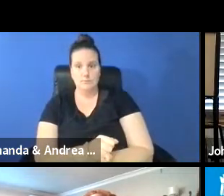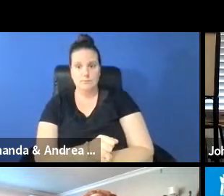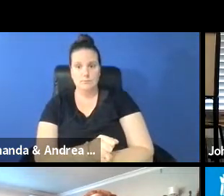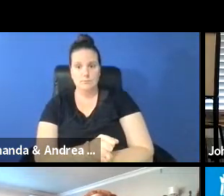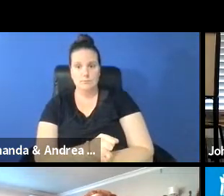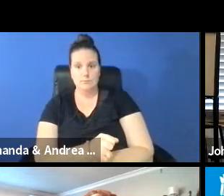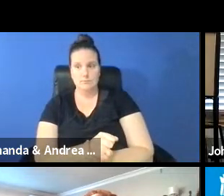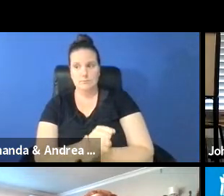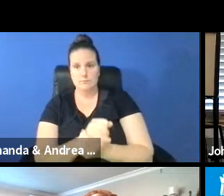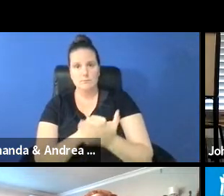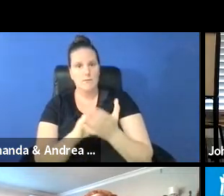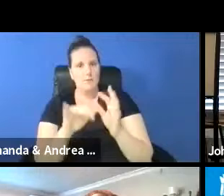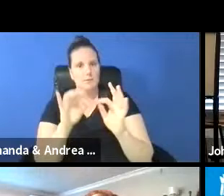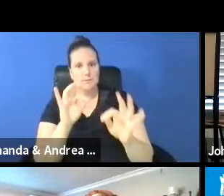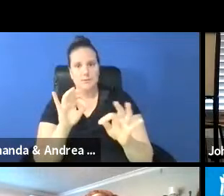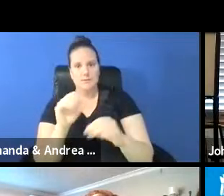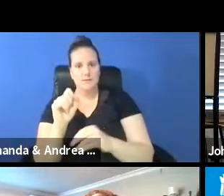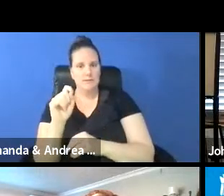That was perfect, Stephen.